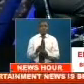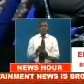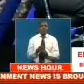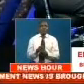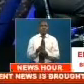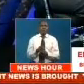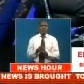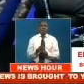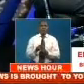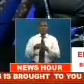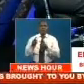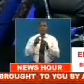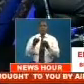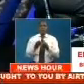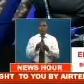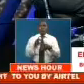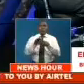Manifest, and